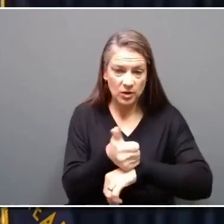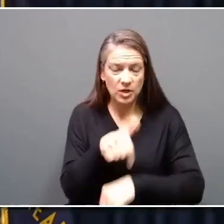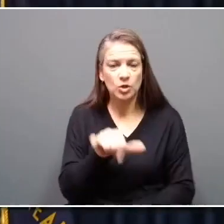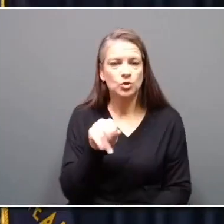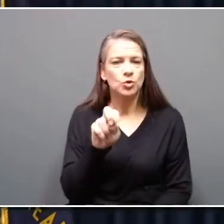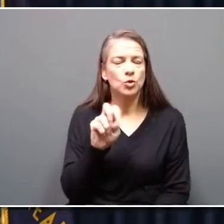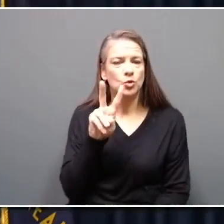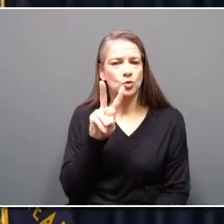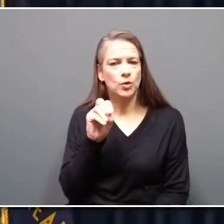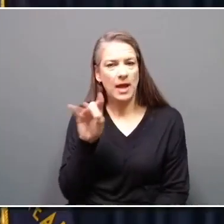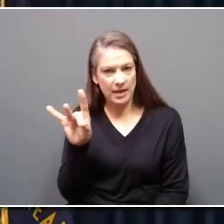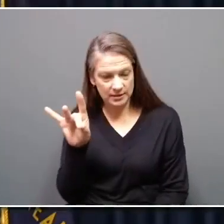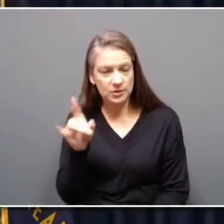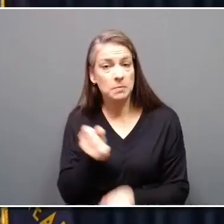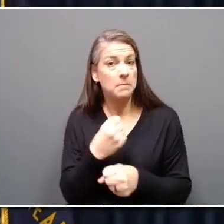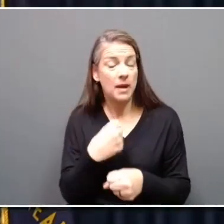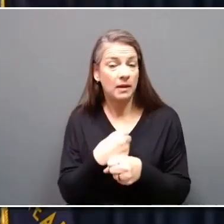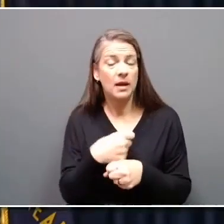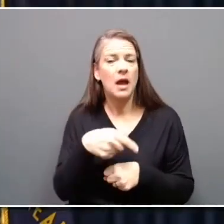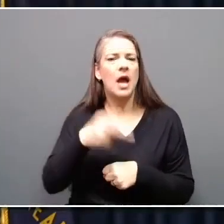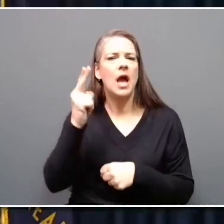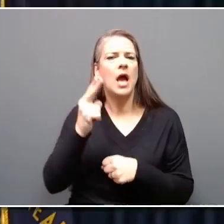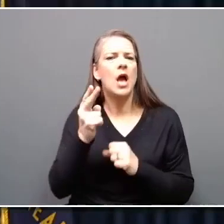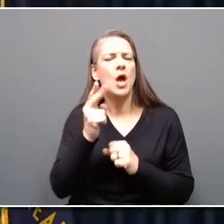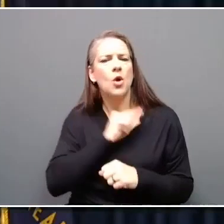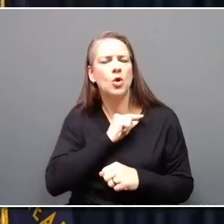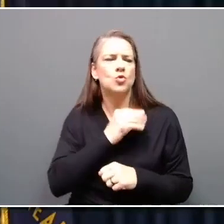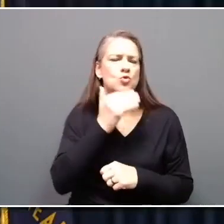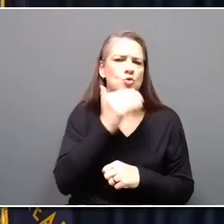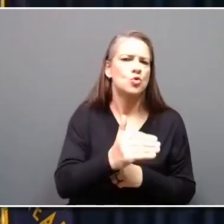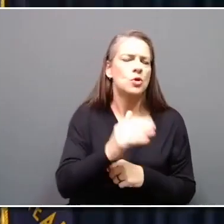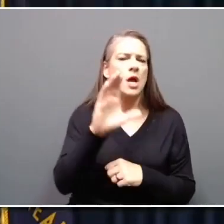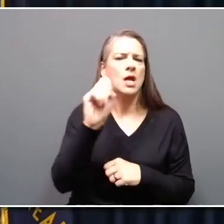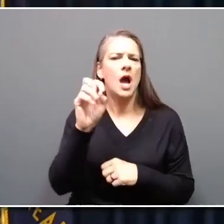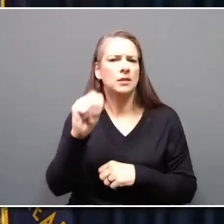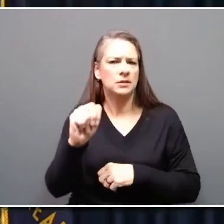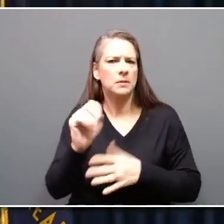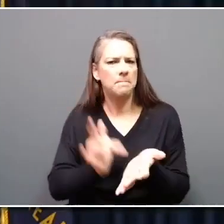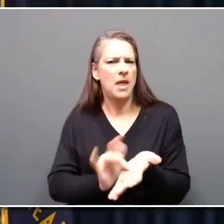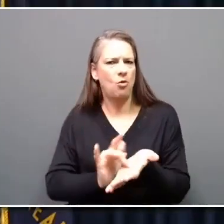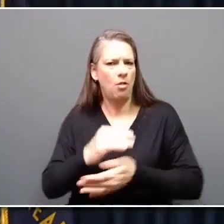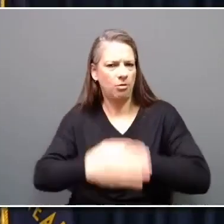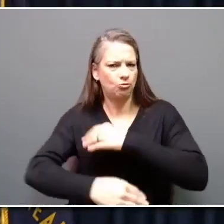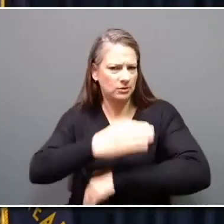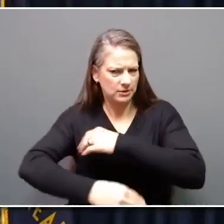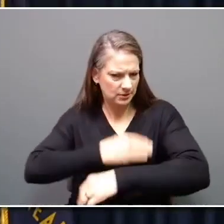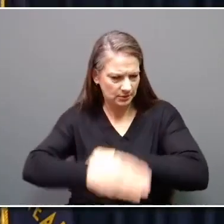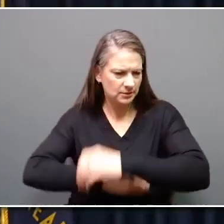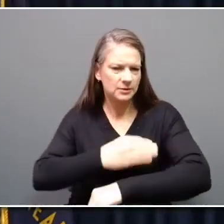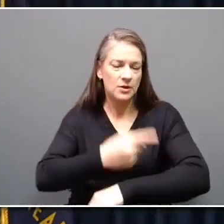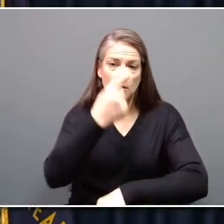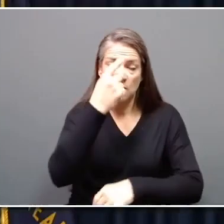with the mission to manufacture and supply high-quality American-made cotton medical dressings to the North American healthcare market, creating an opportunity for future generations